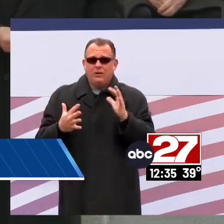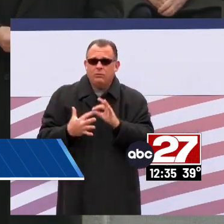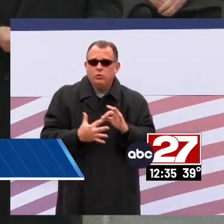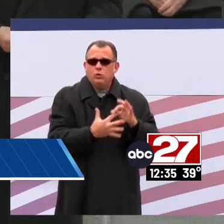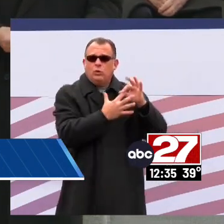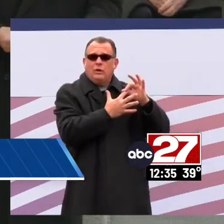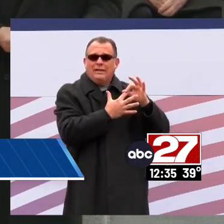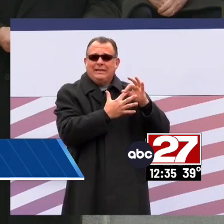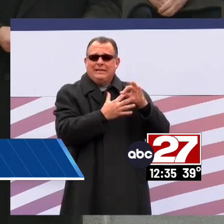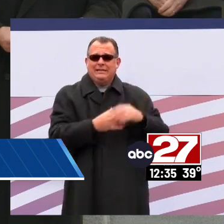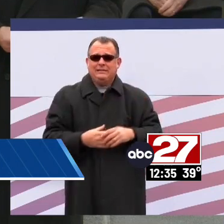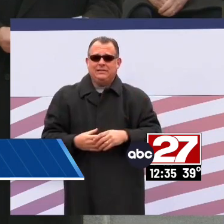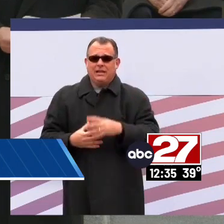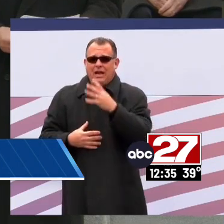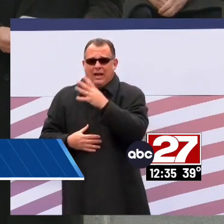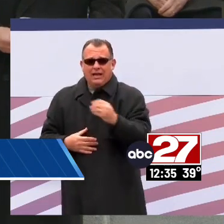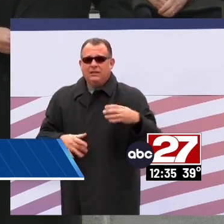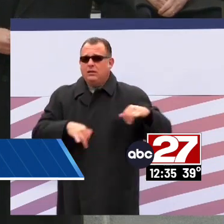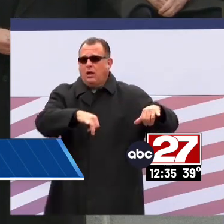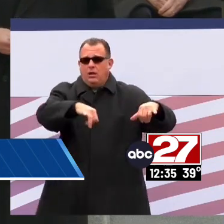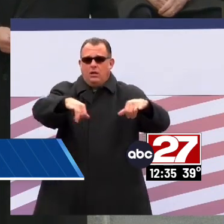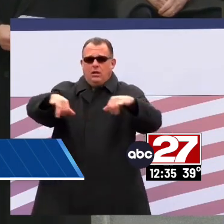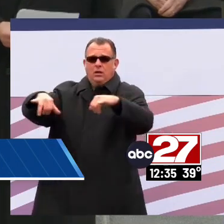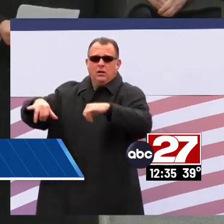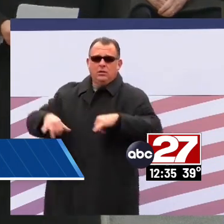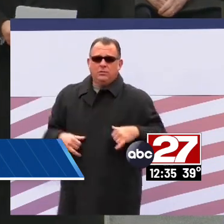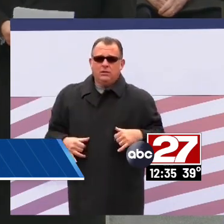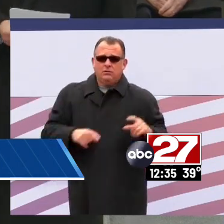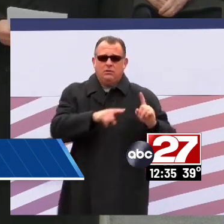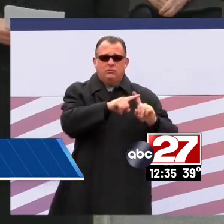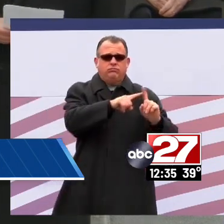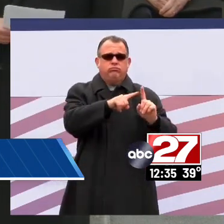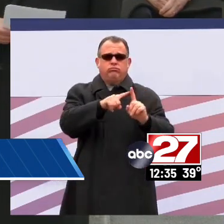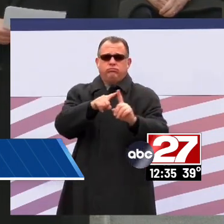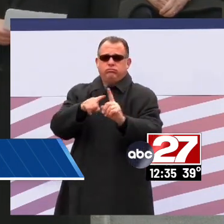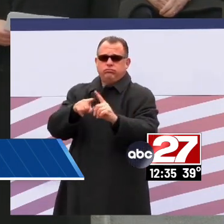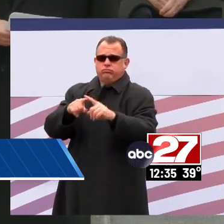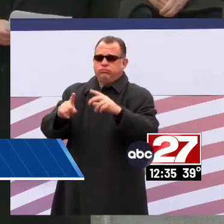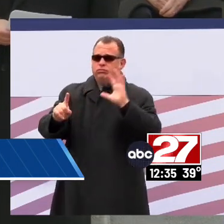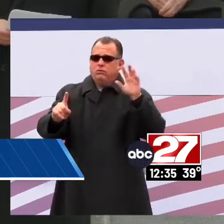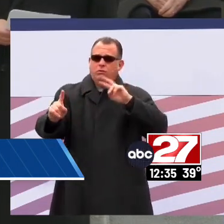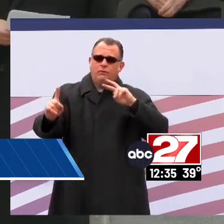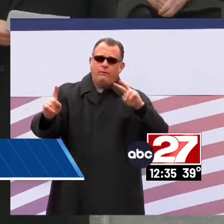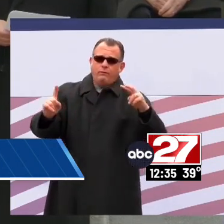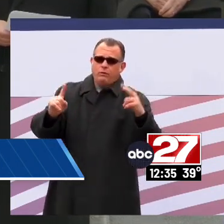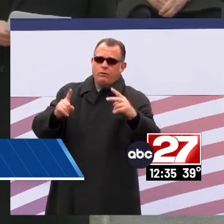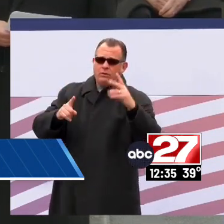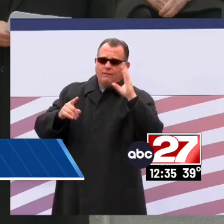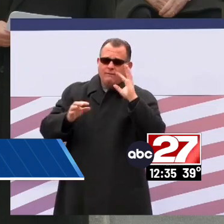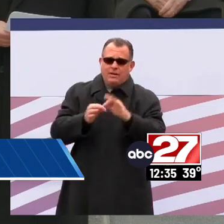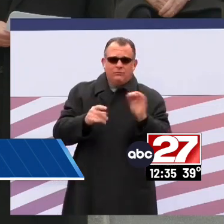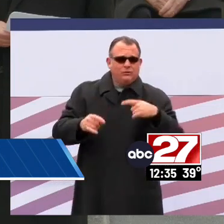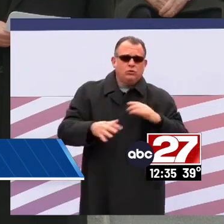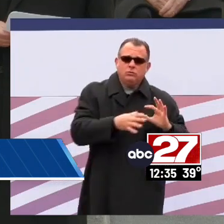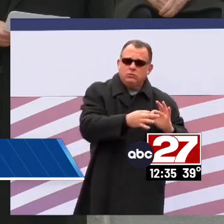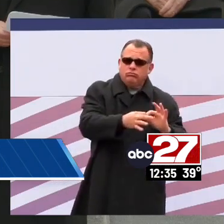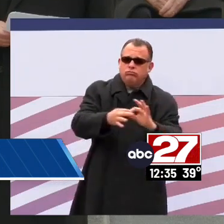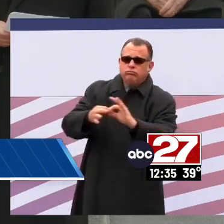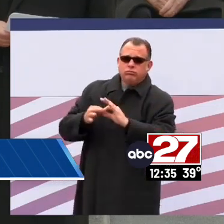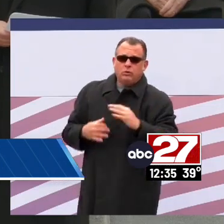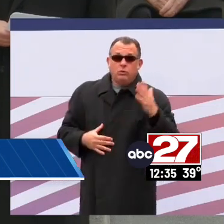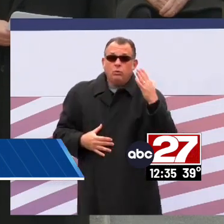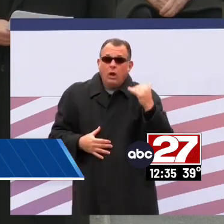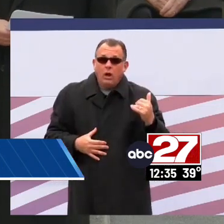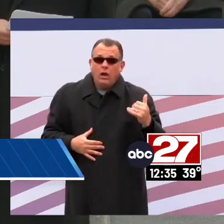We come from different faith perspectives, yet are united in our fervent desire to fulfill the will of